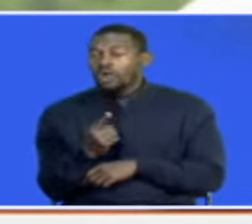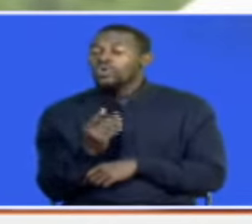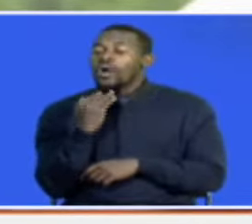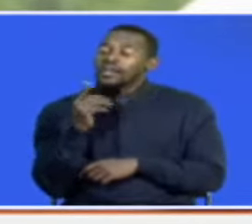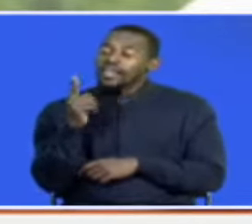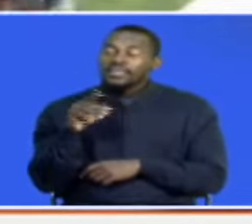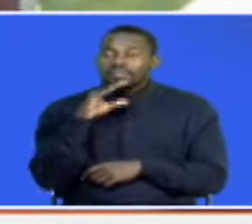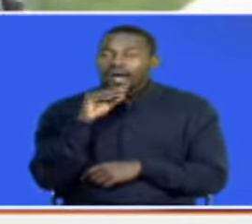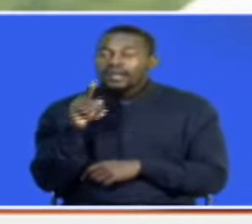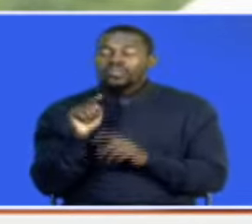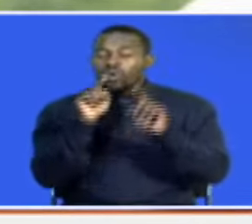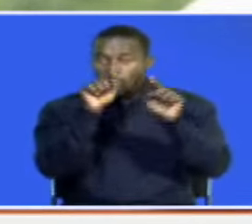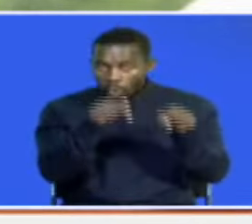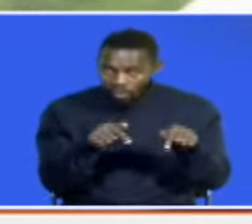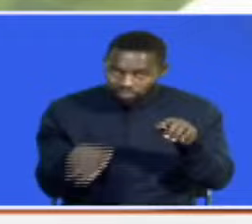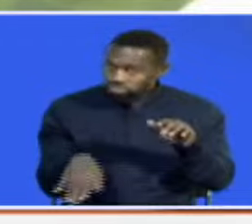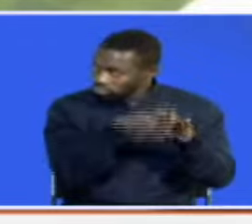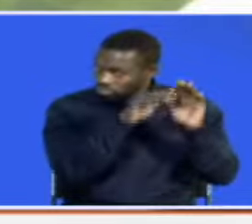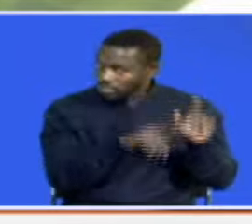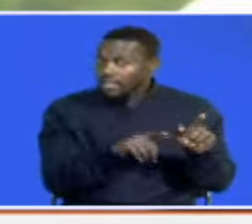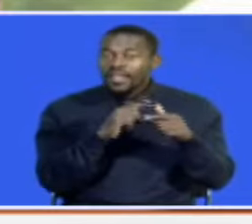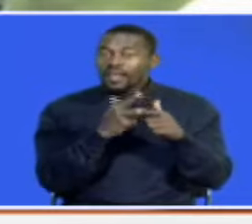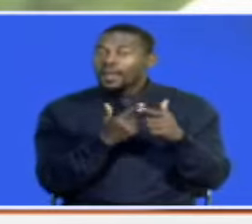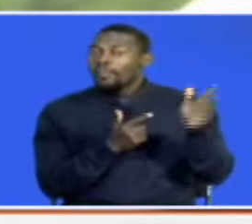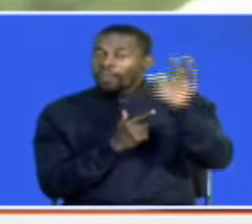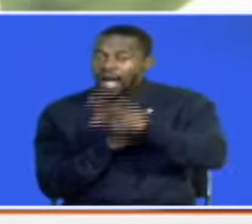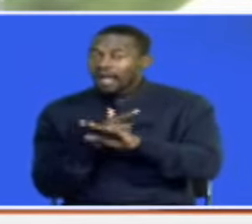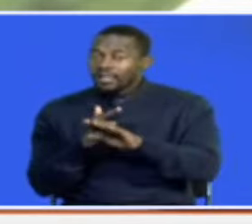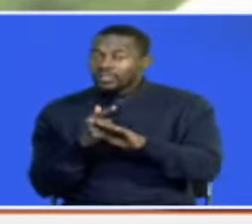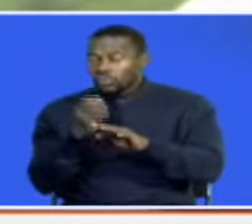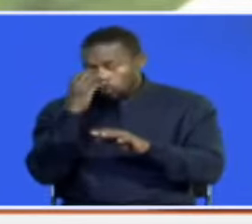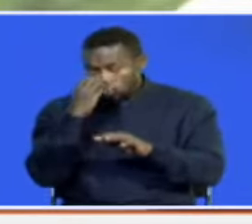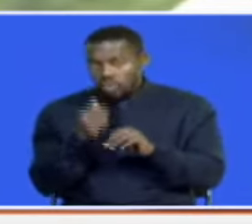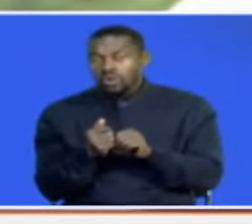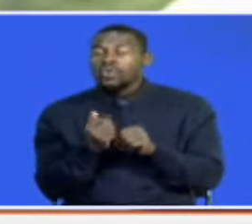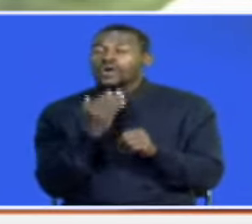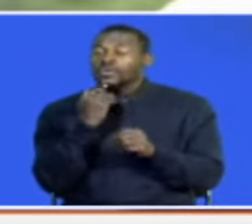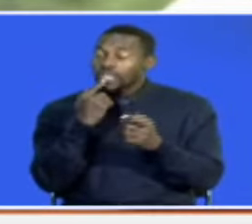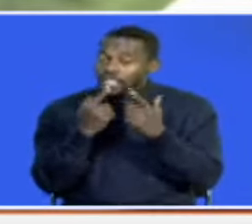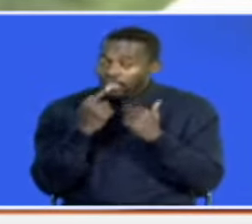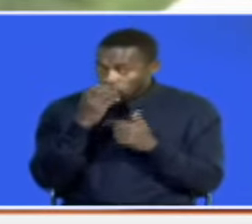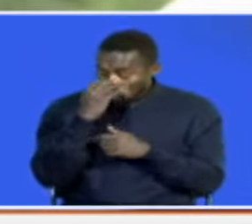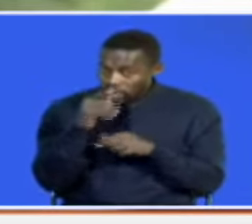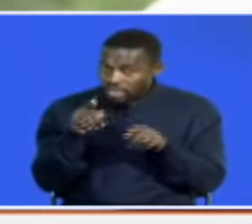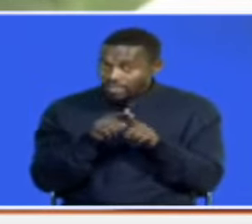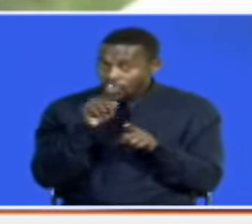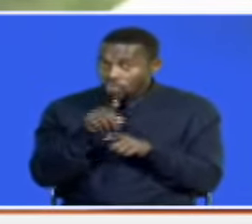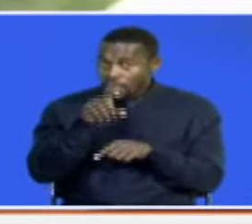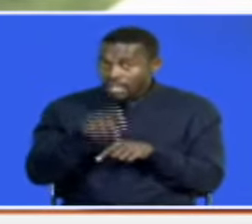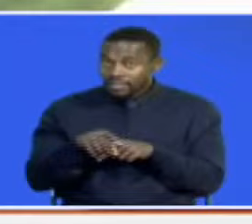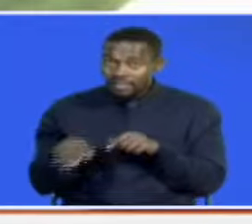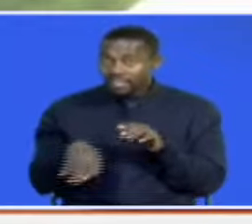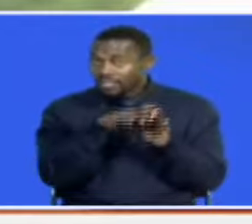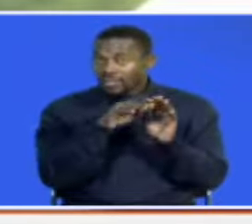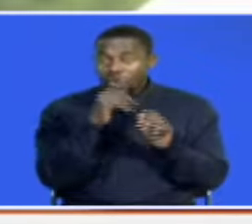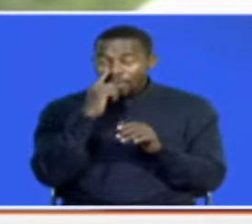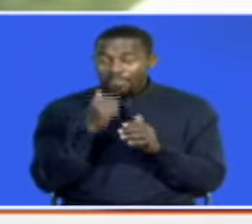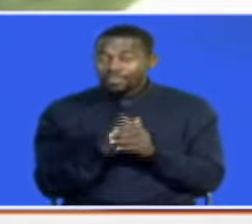atangulie. Akishaenda turudi kwa bosi yake. Tumwambie sasa waende